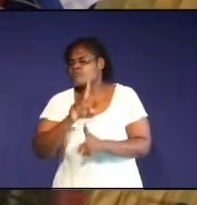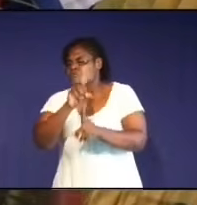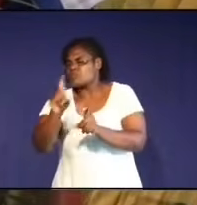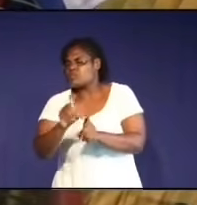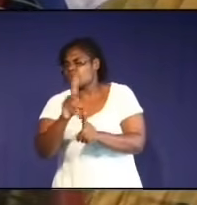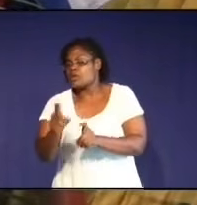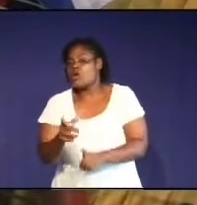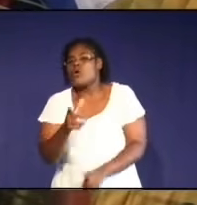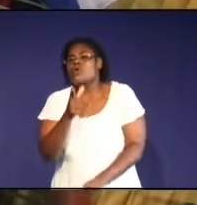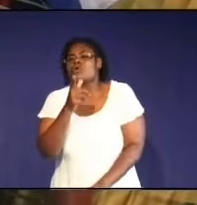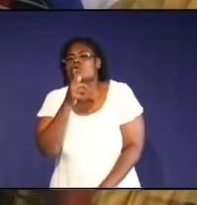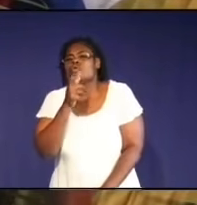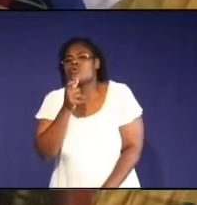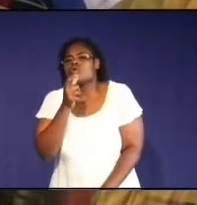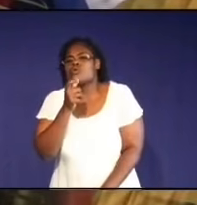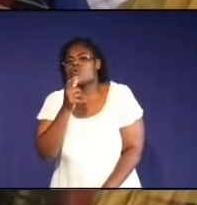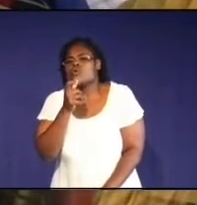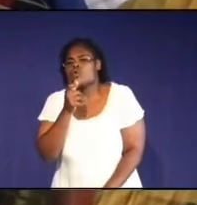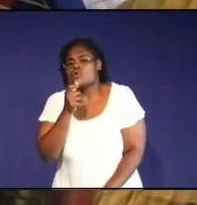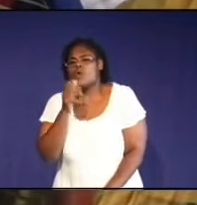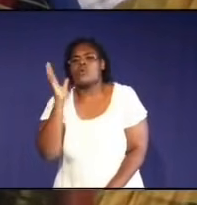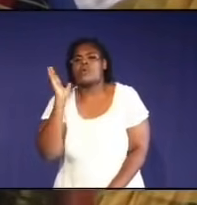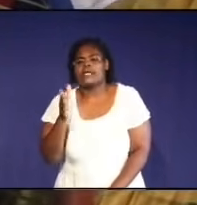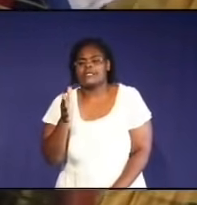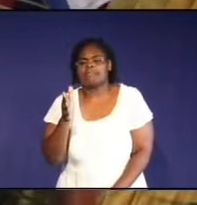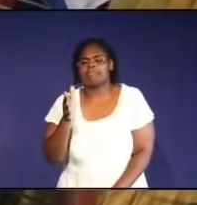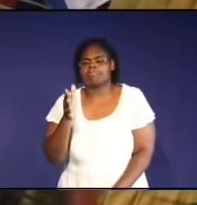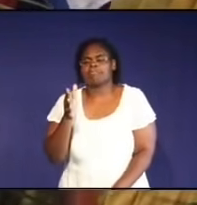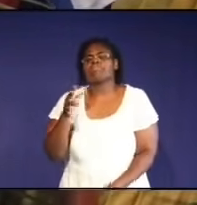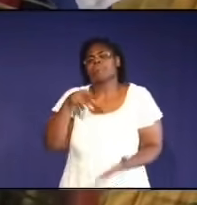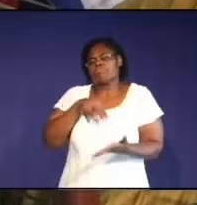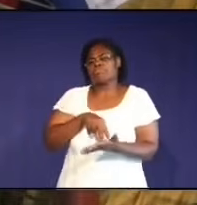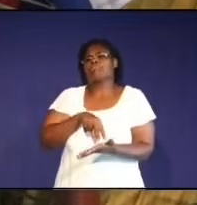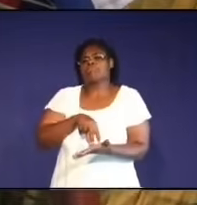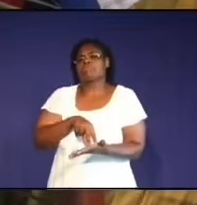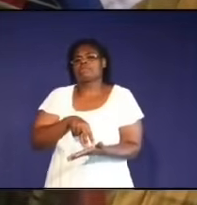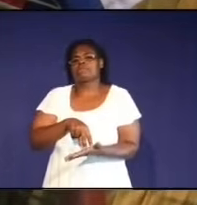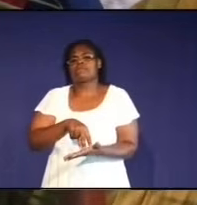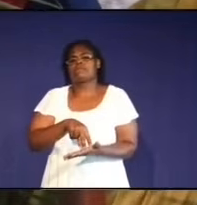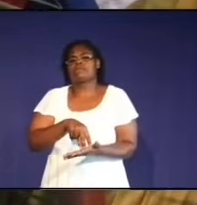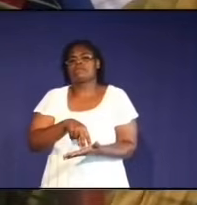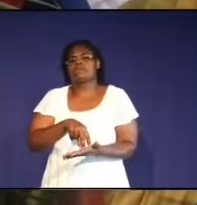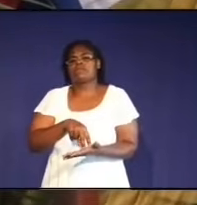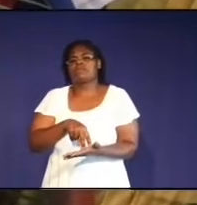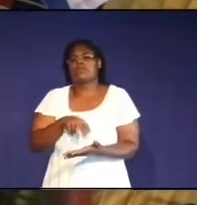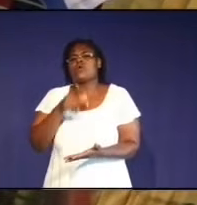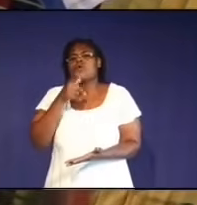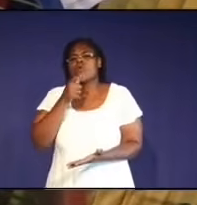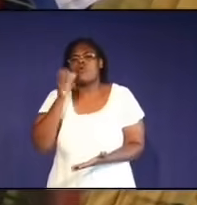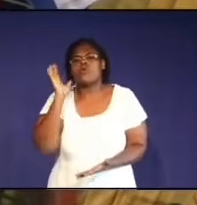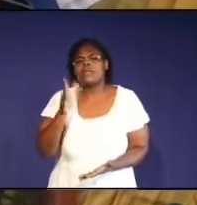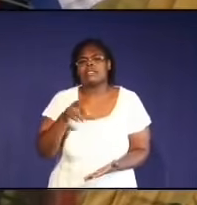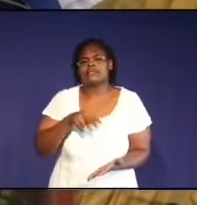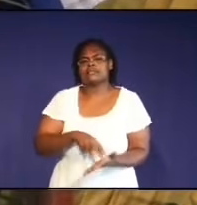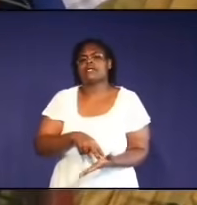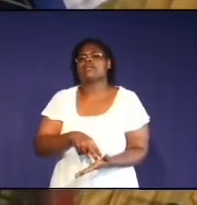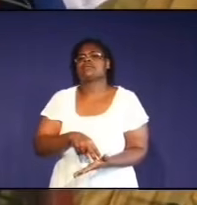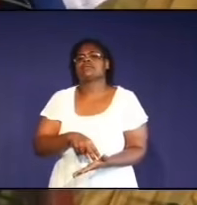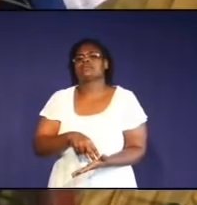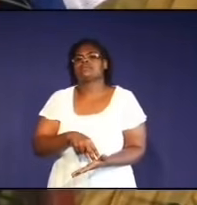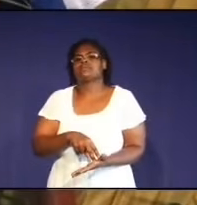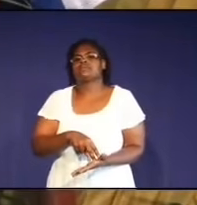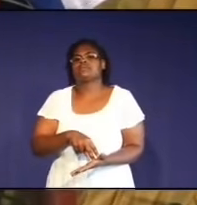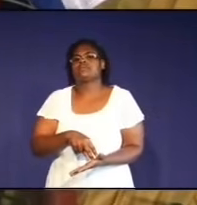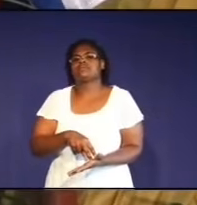who shall be able to stand? And the answer comes, I'm going